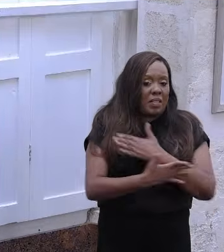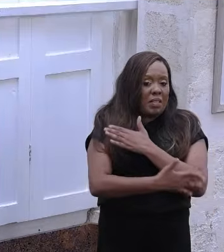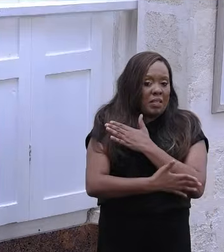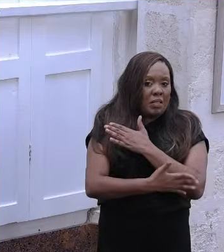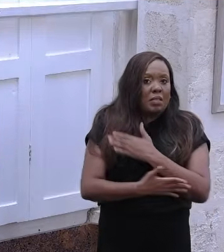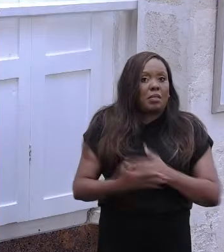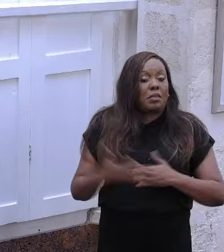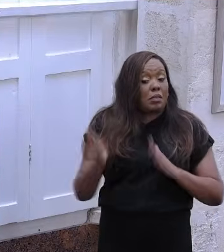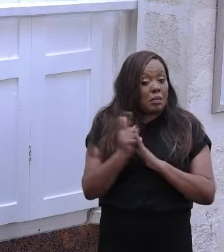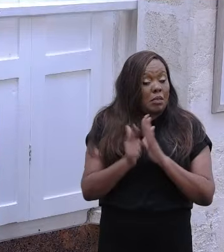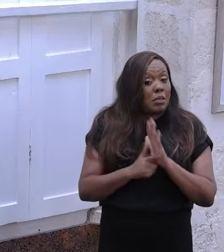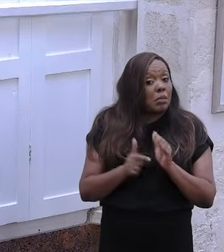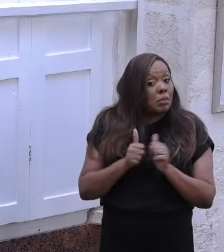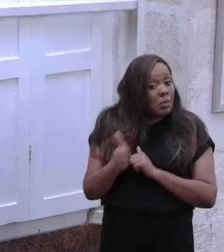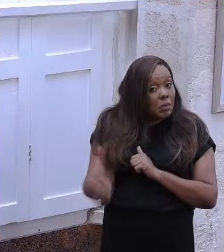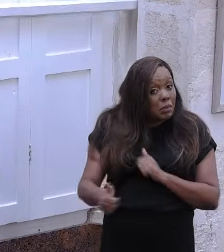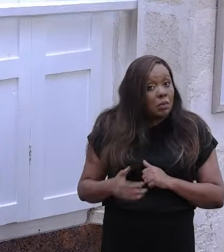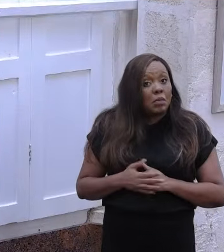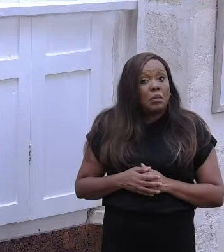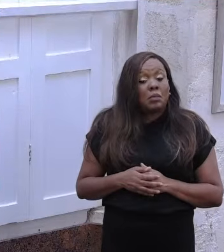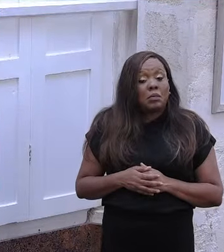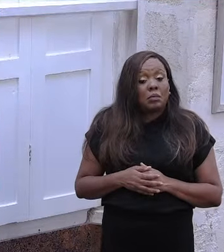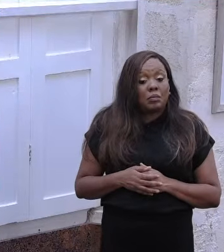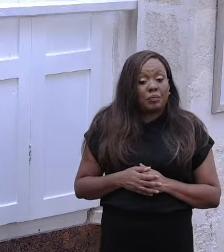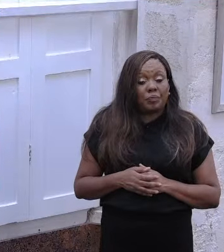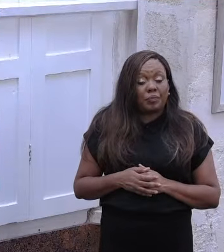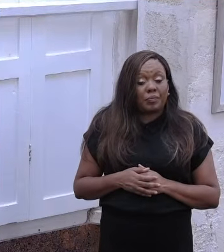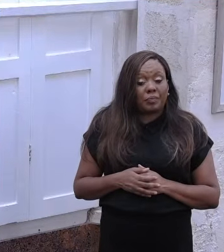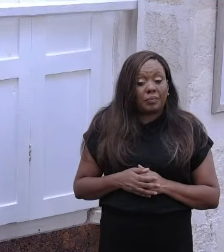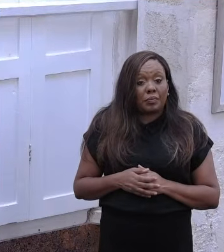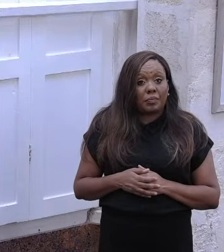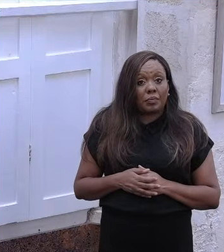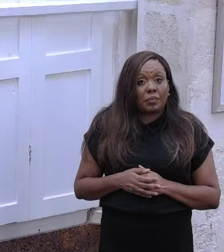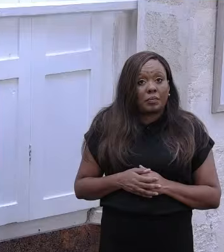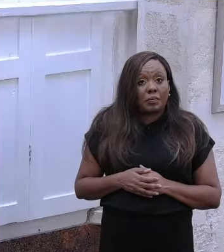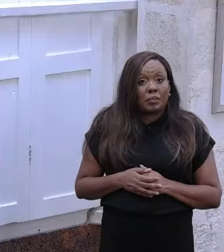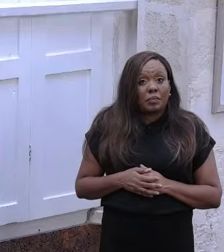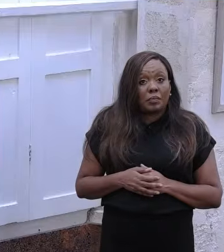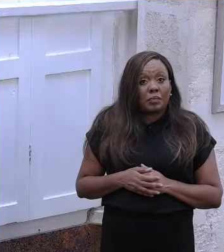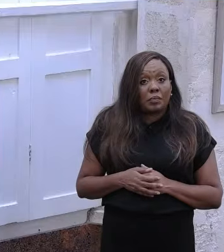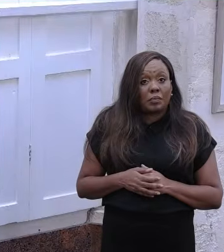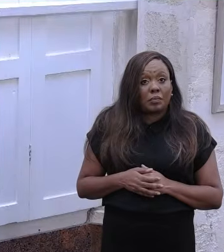tomorrow, without consultation with anyone, people, I guess with